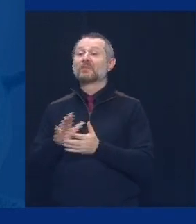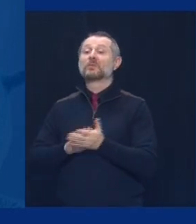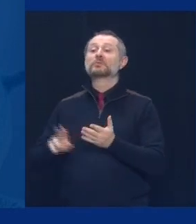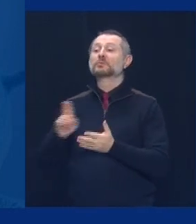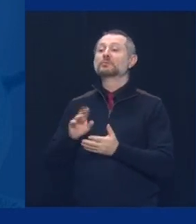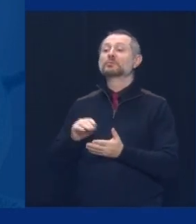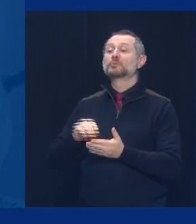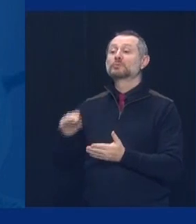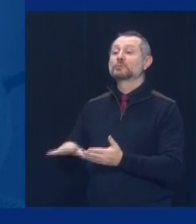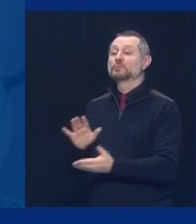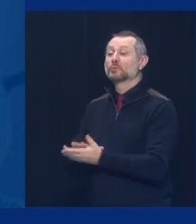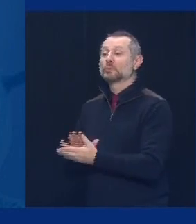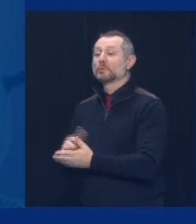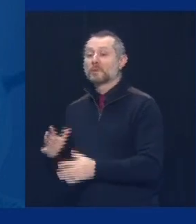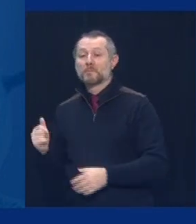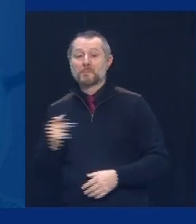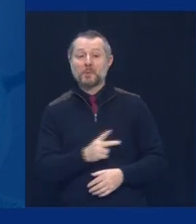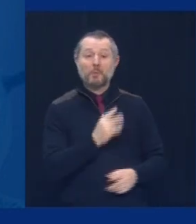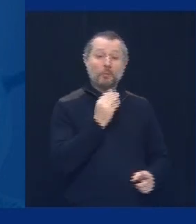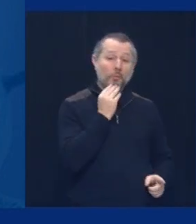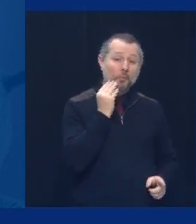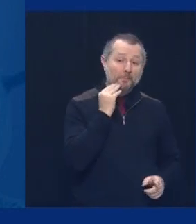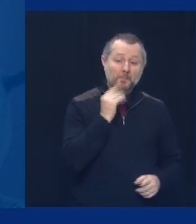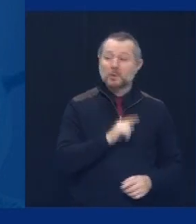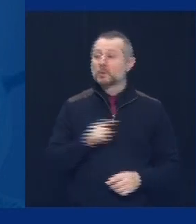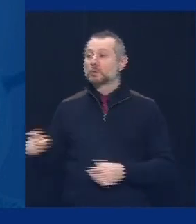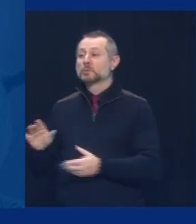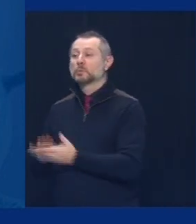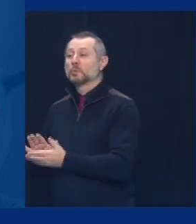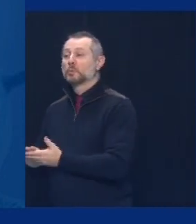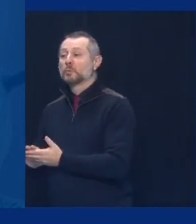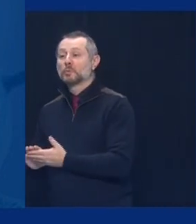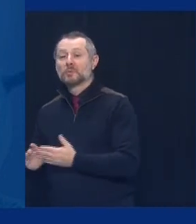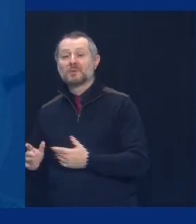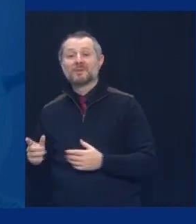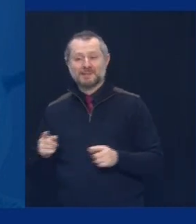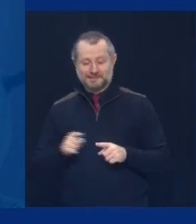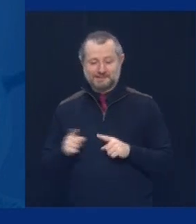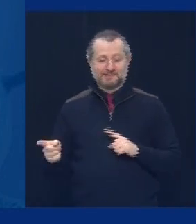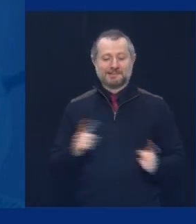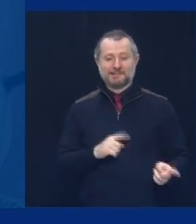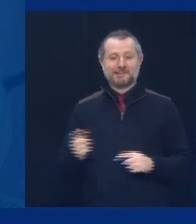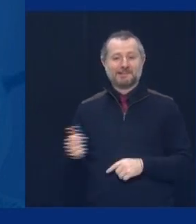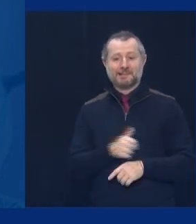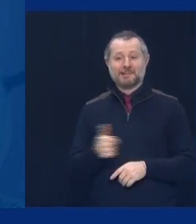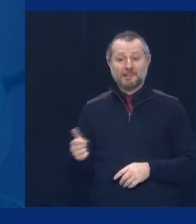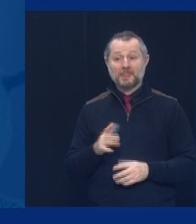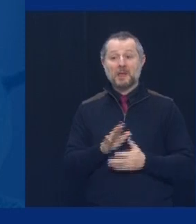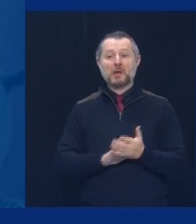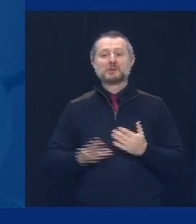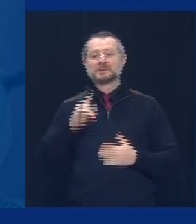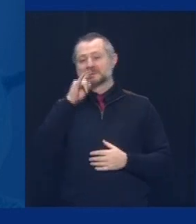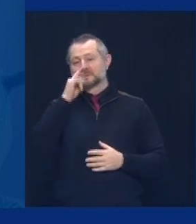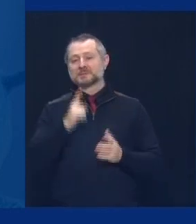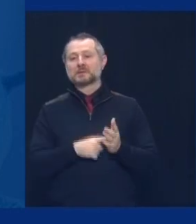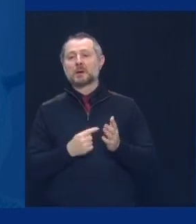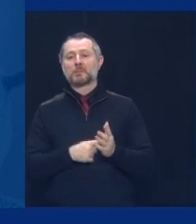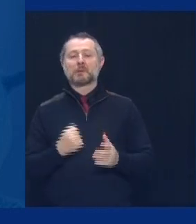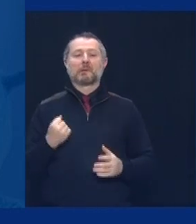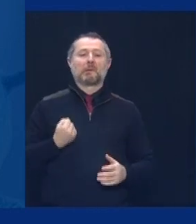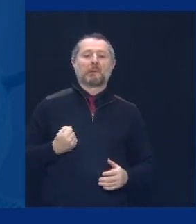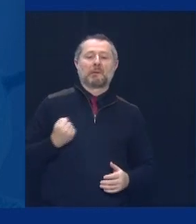is partially college students who, at that stage in life, are superheroes, and they don't believe that they're going to